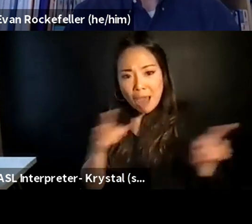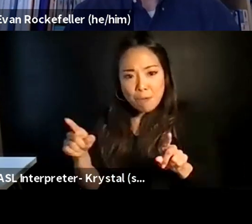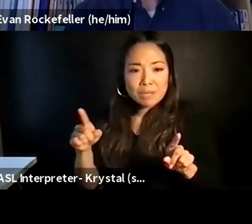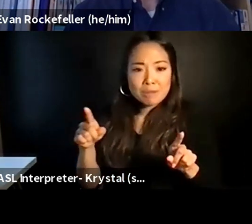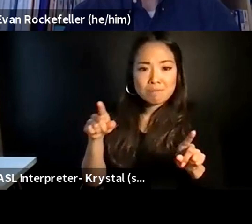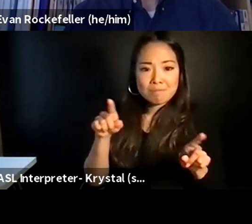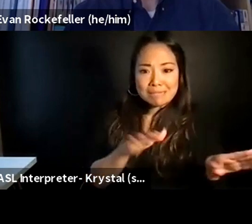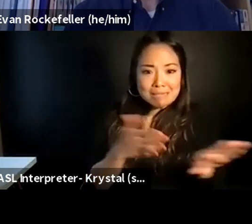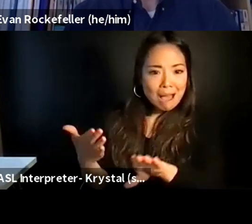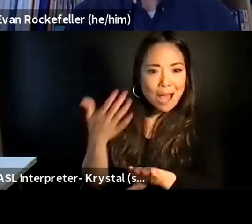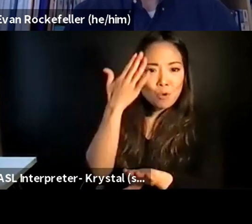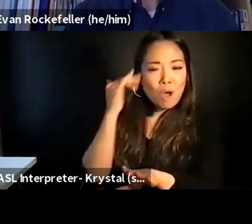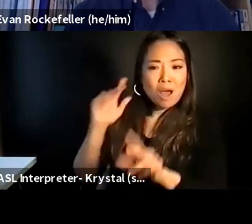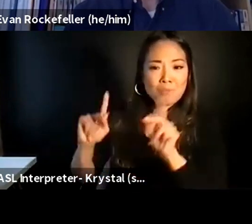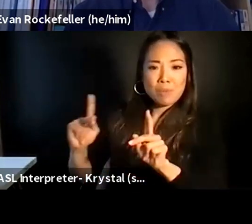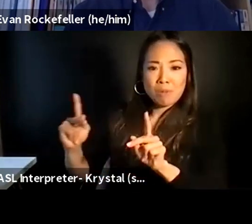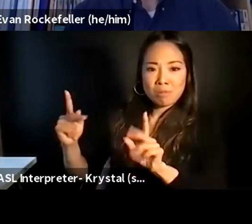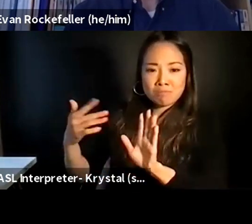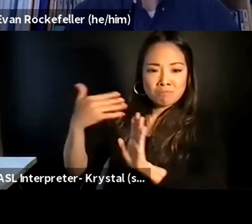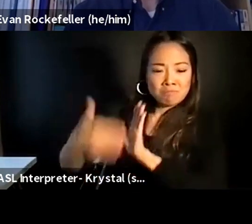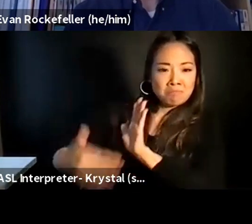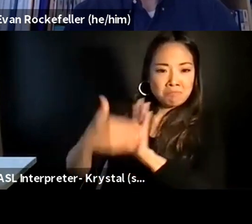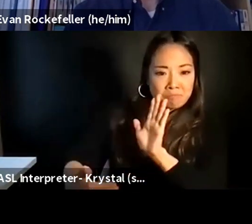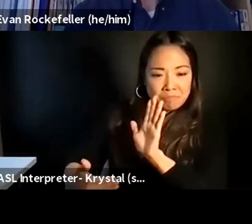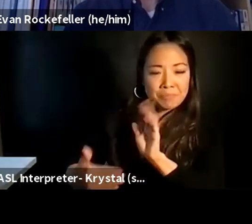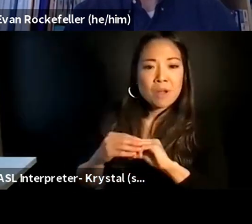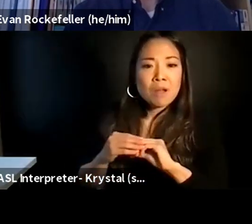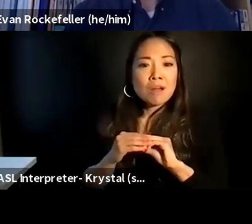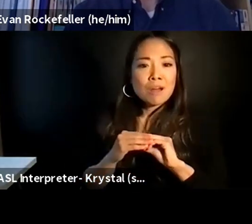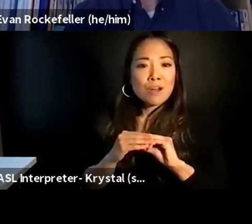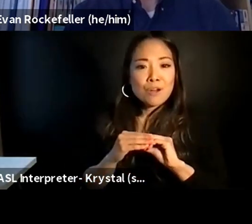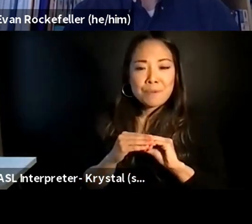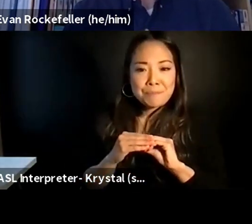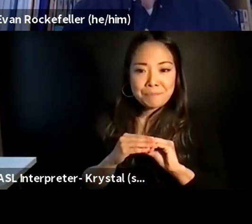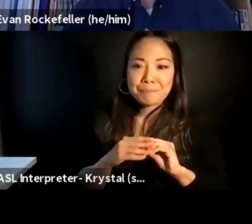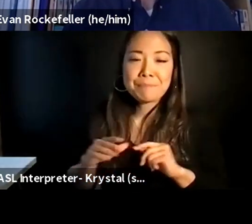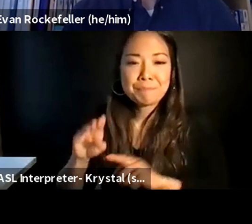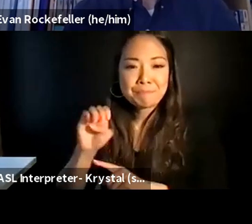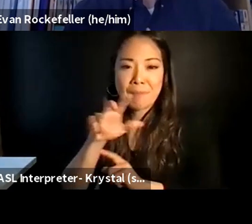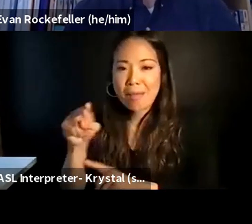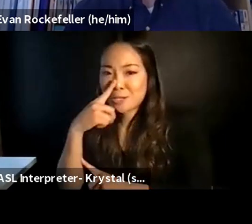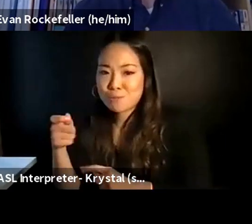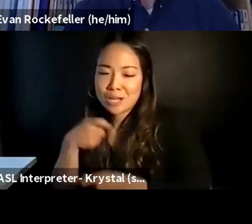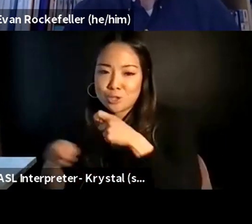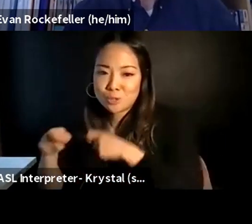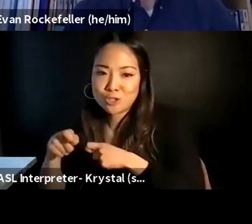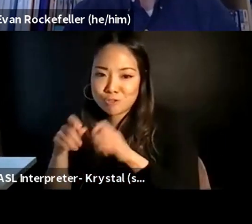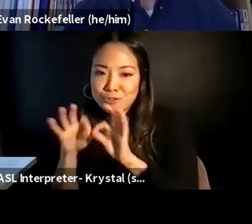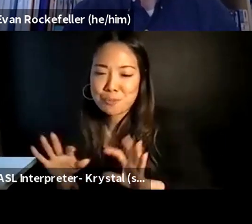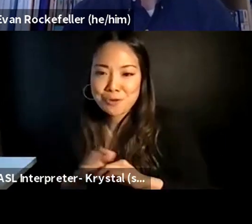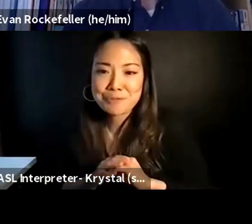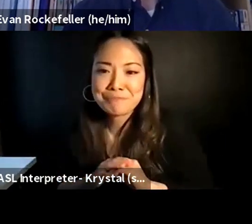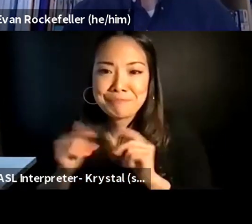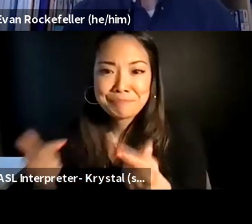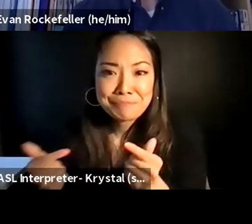systemic things that we experience where it's like, I don't like going to the doctor. I could have my eyeball hanging out and I'm probably not going to go because of this worry